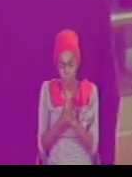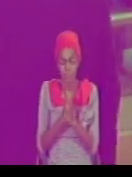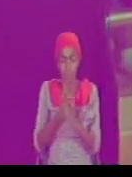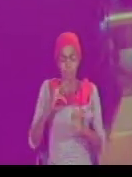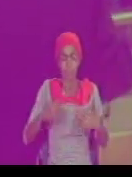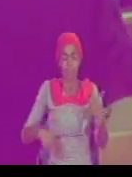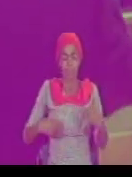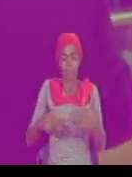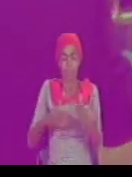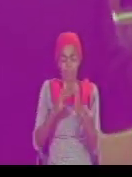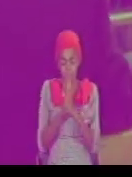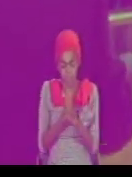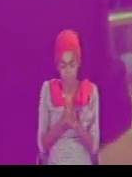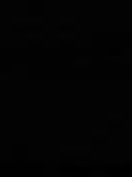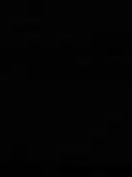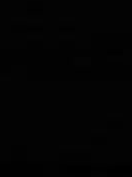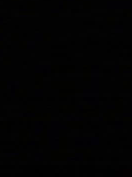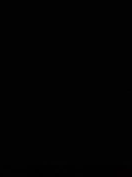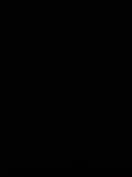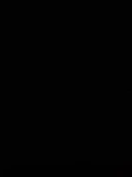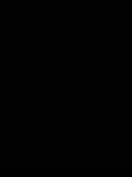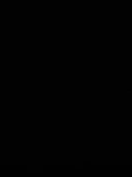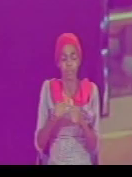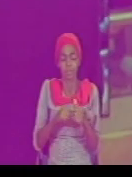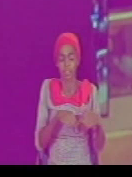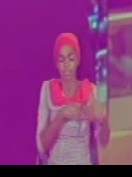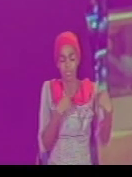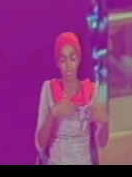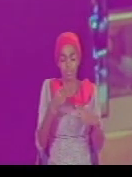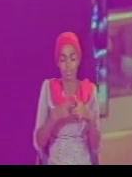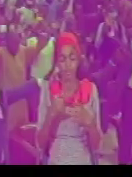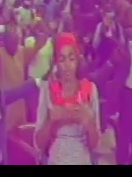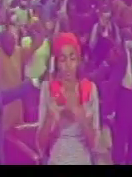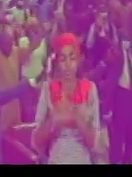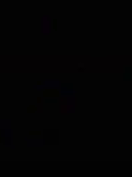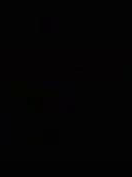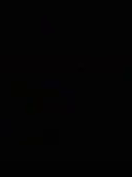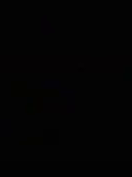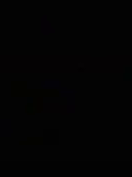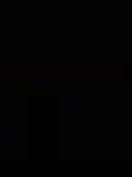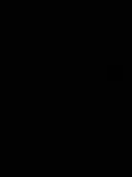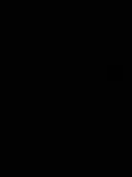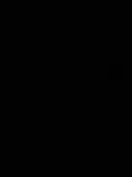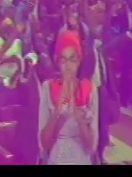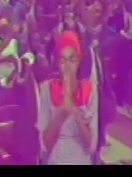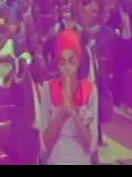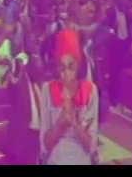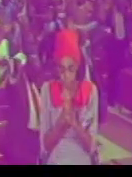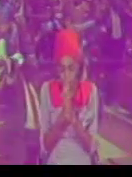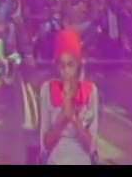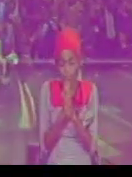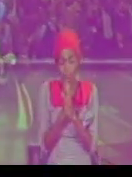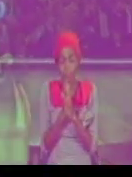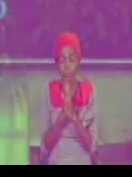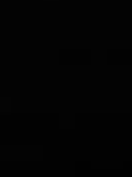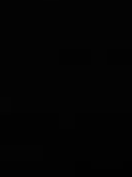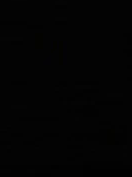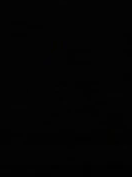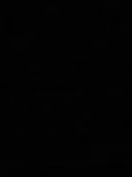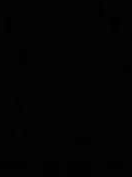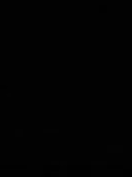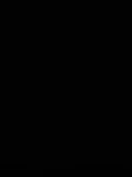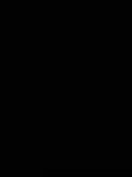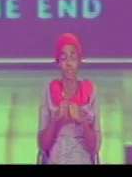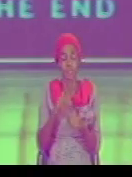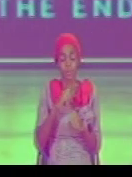rejoicing in every heart, even from today in Jesus' name. Even when